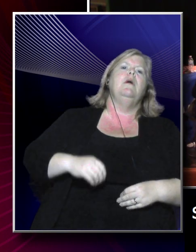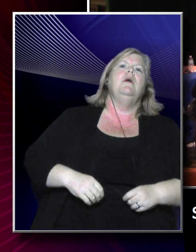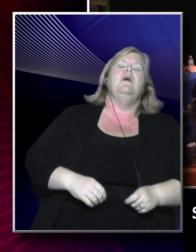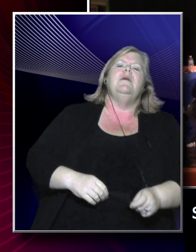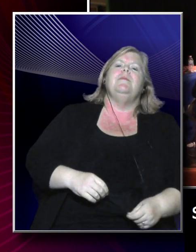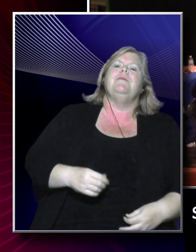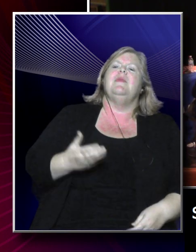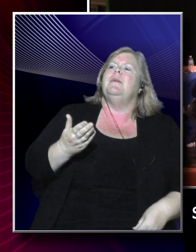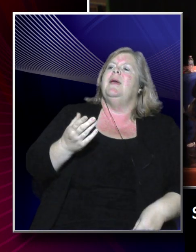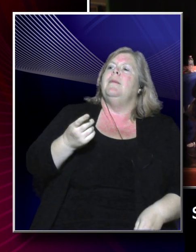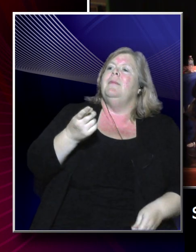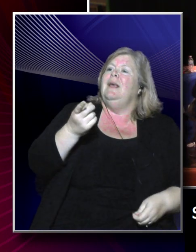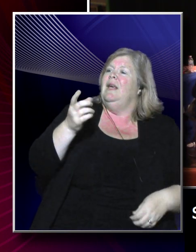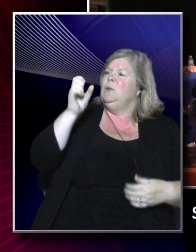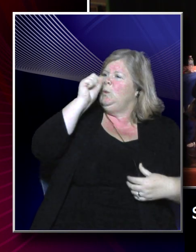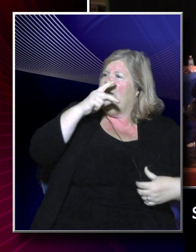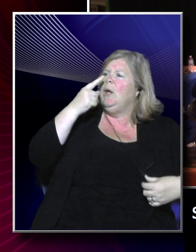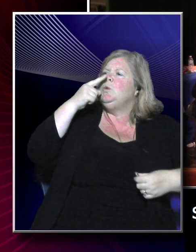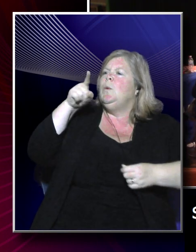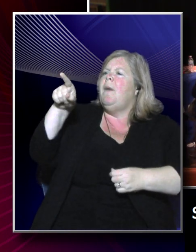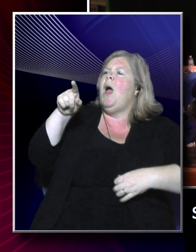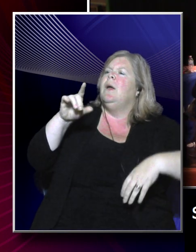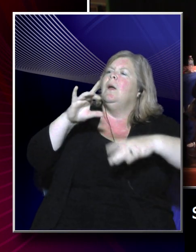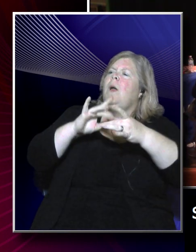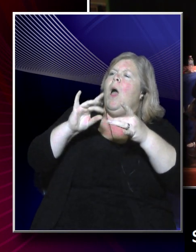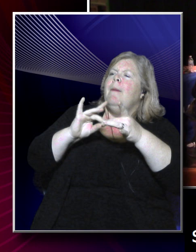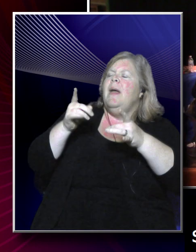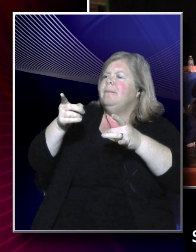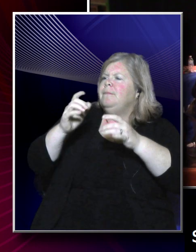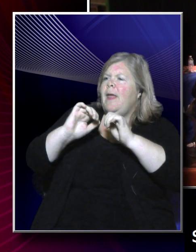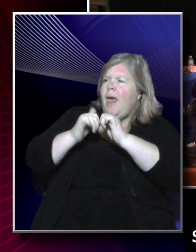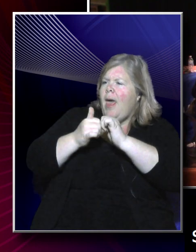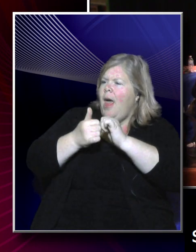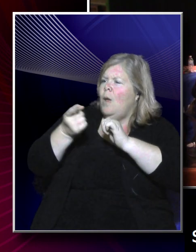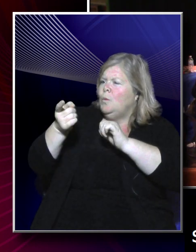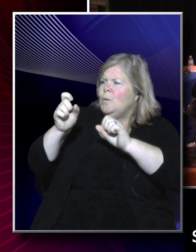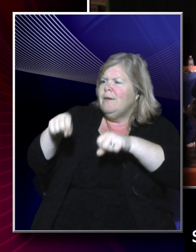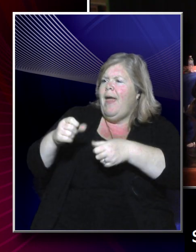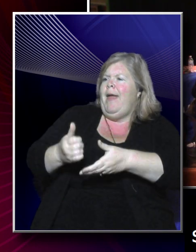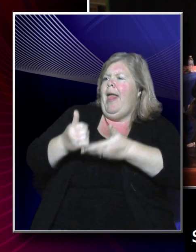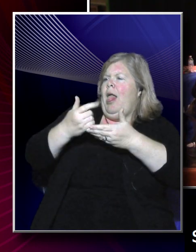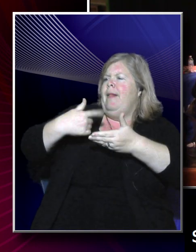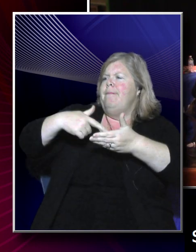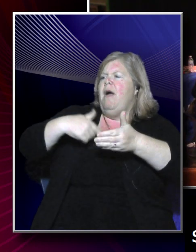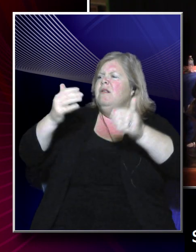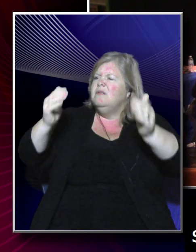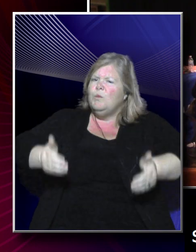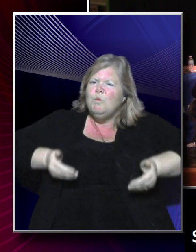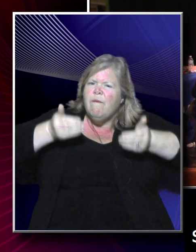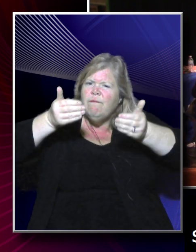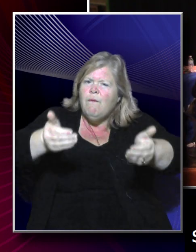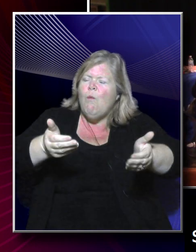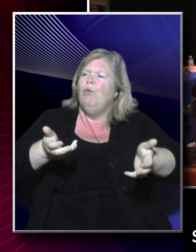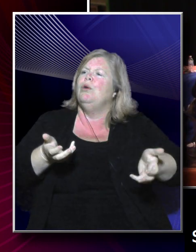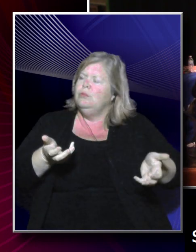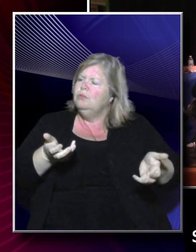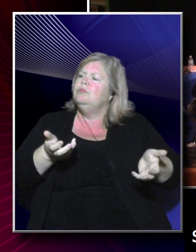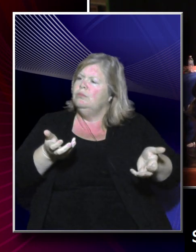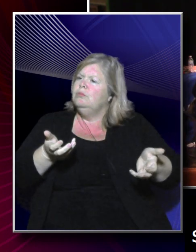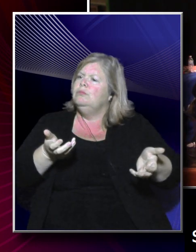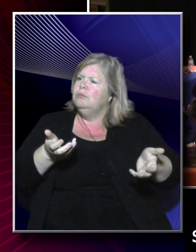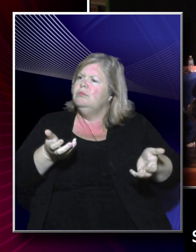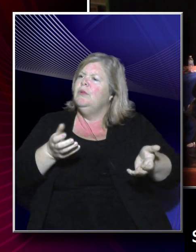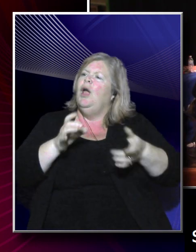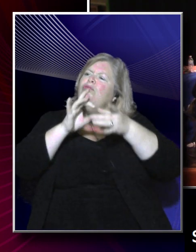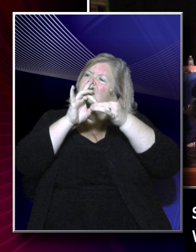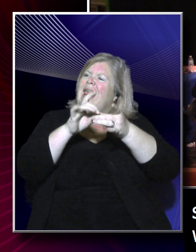Maybe you can comment, Suke, on how you can help us move forward along with the mission